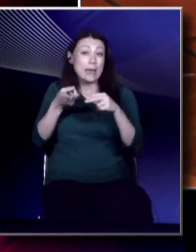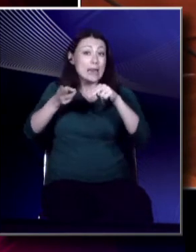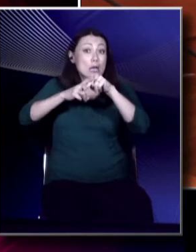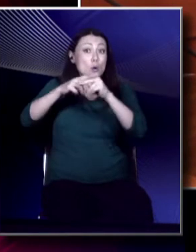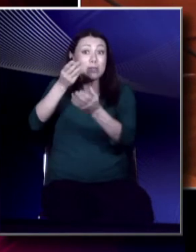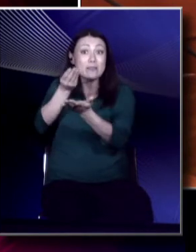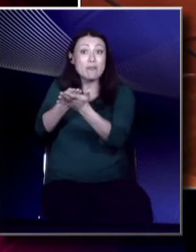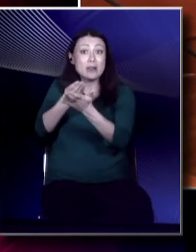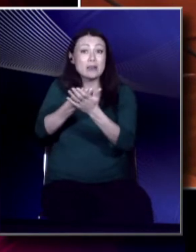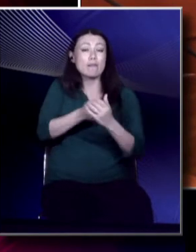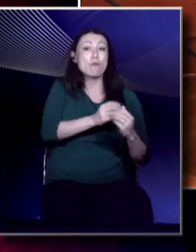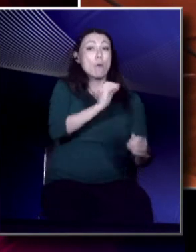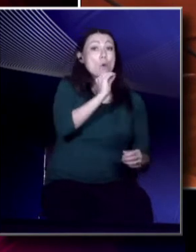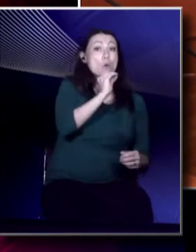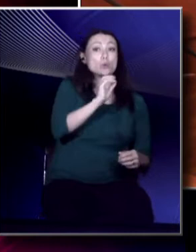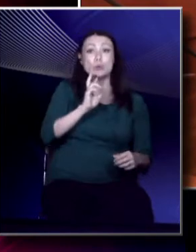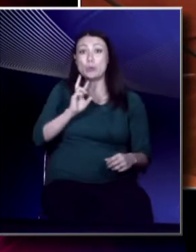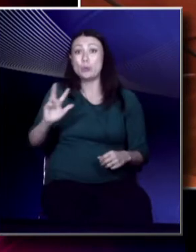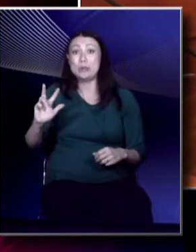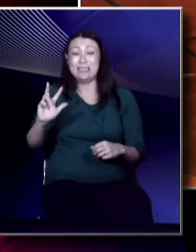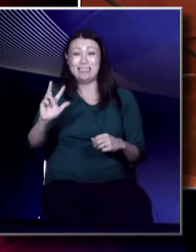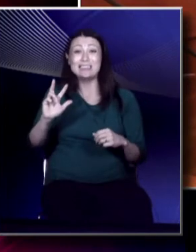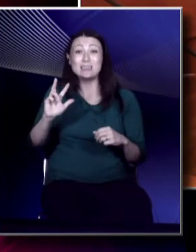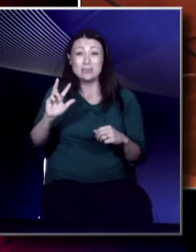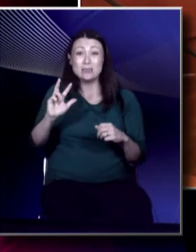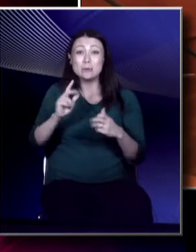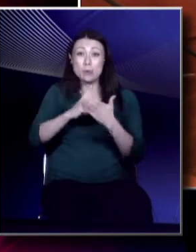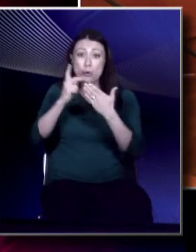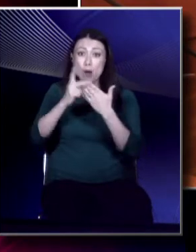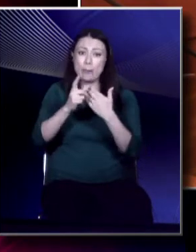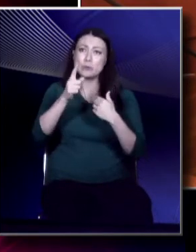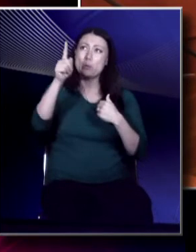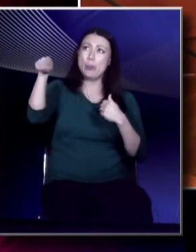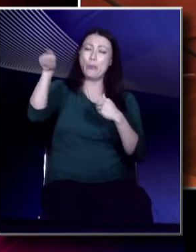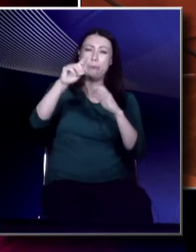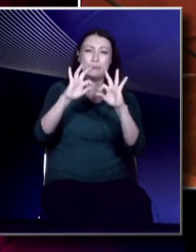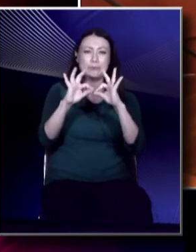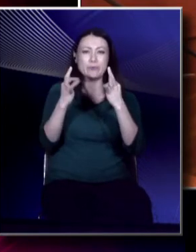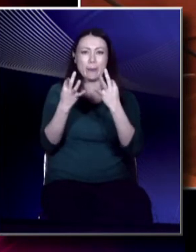3 program so families have an opportunity